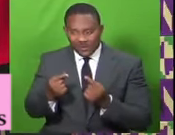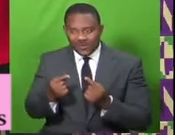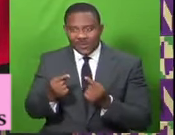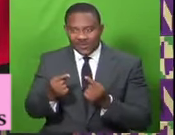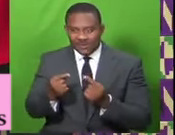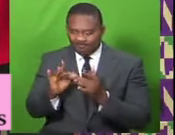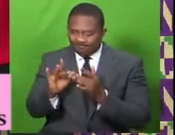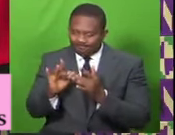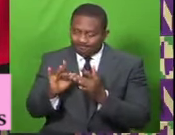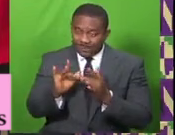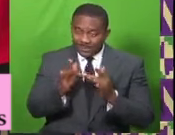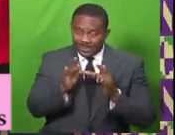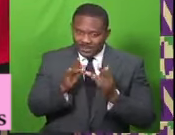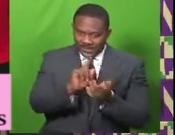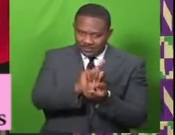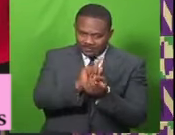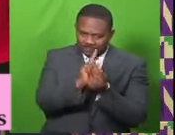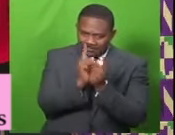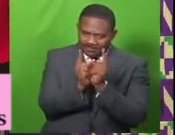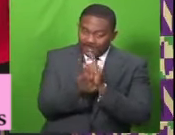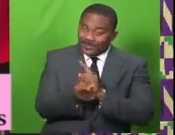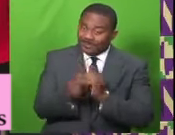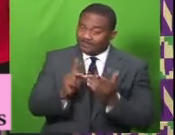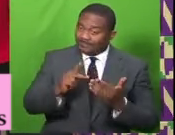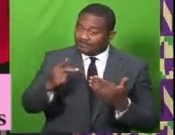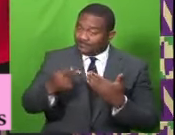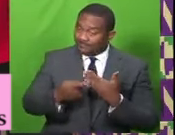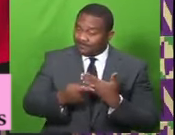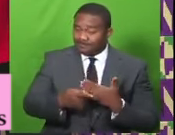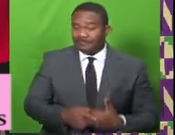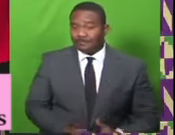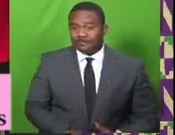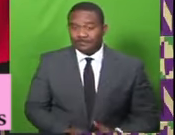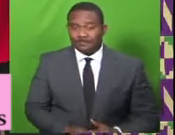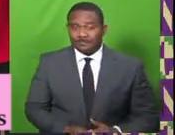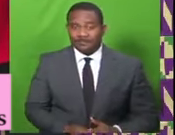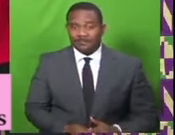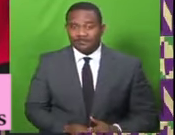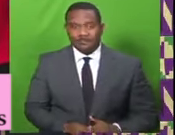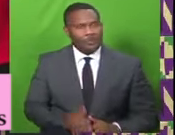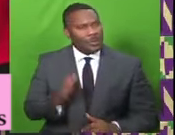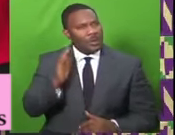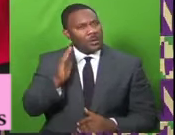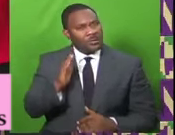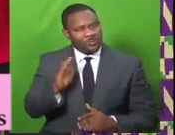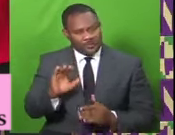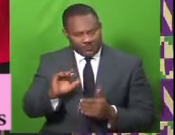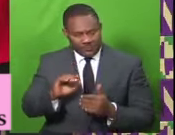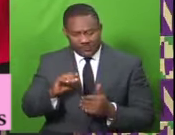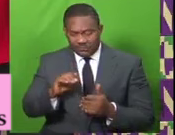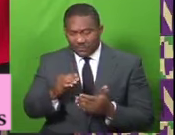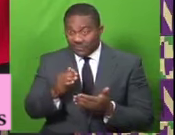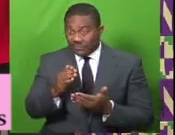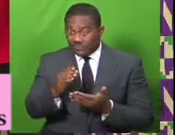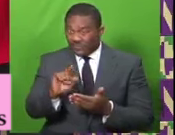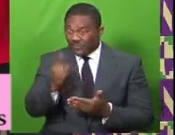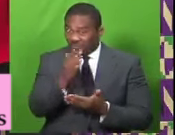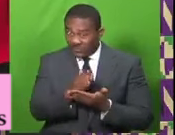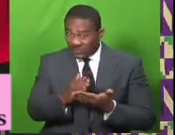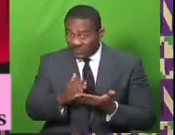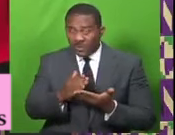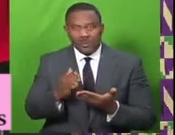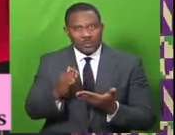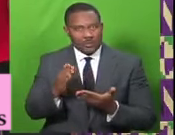program. In the first phase of this program, set to be completed by end of April